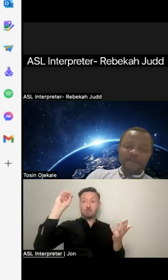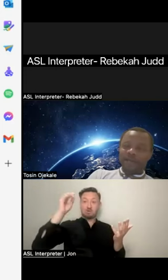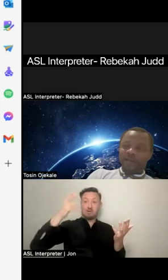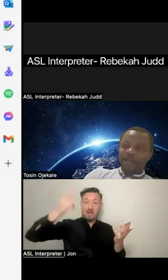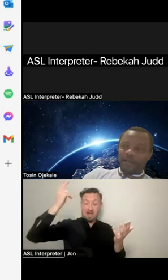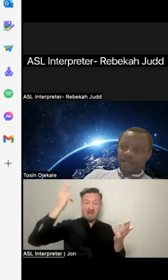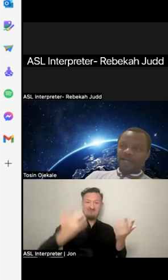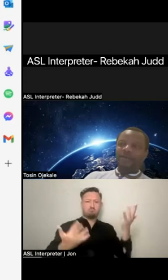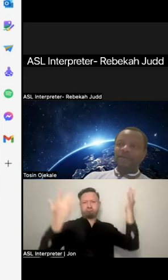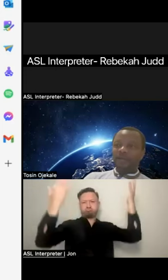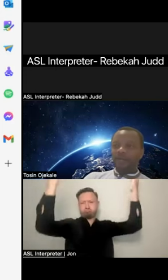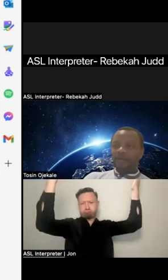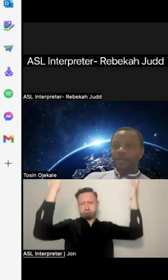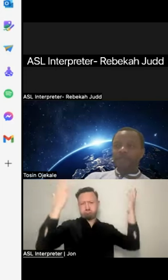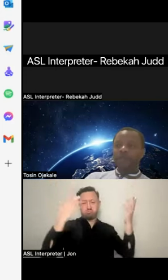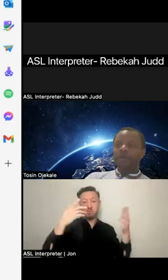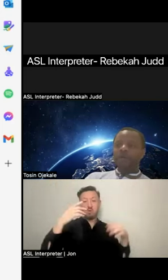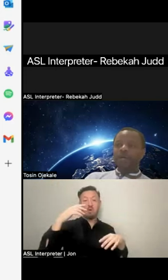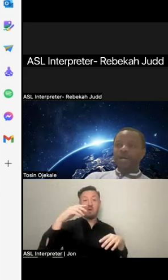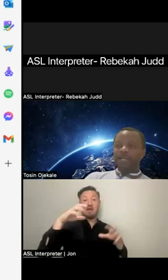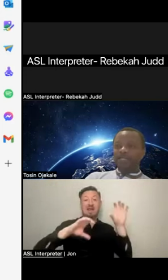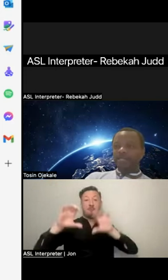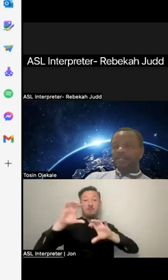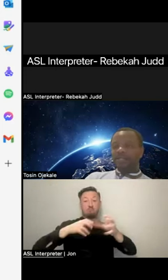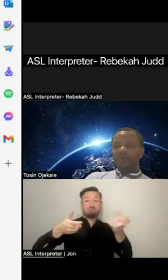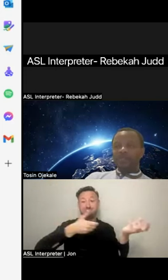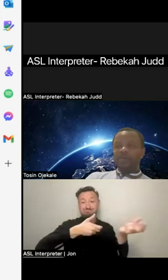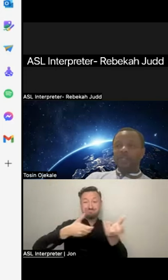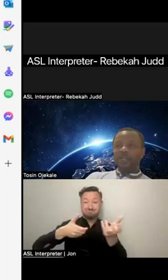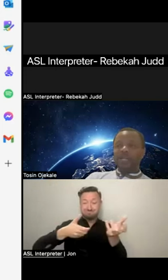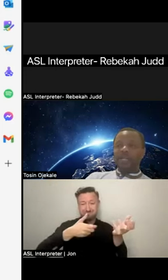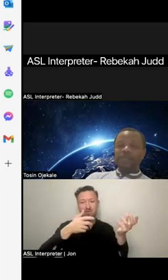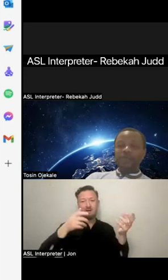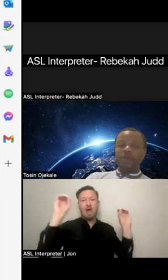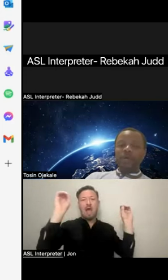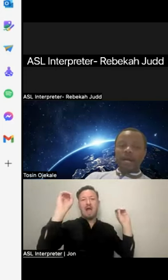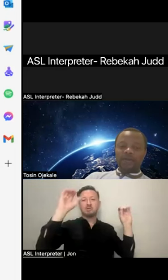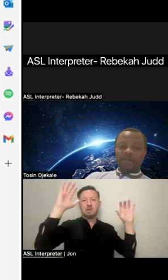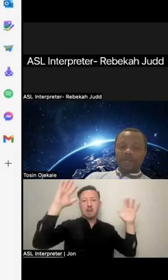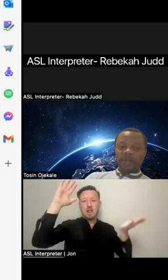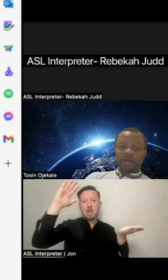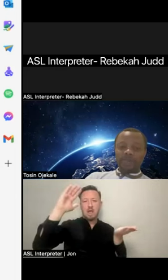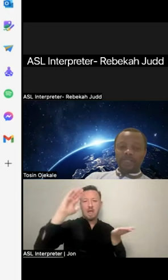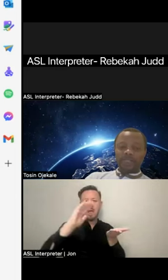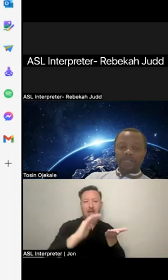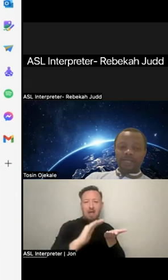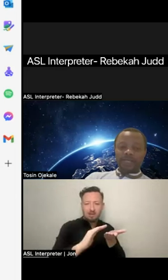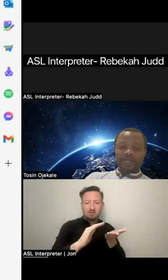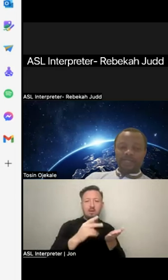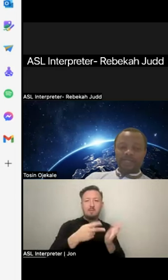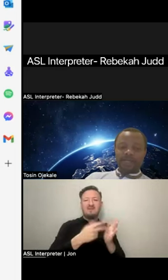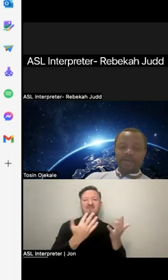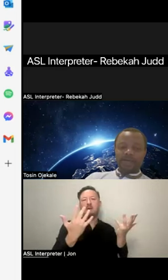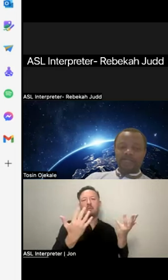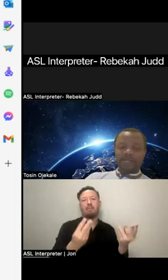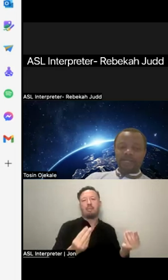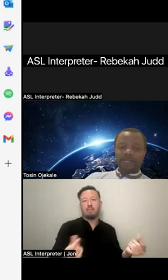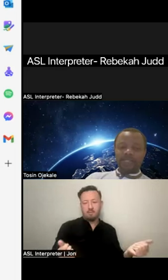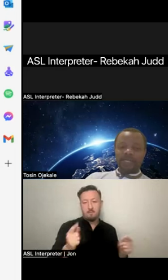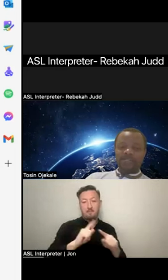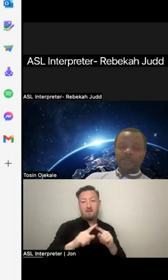thrive any longer. Okay, so Anya is asking what's the question again. So I was talking about this